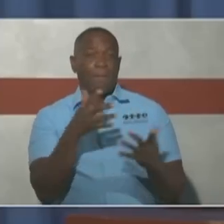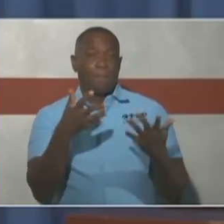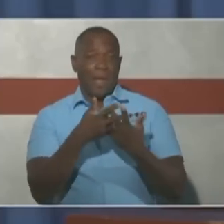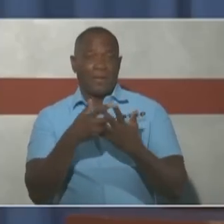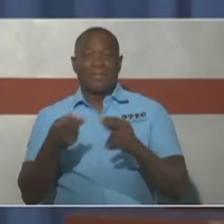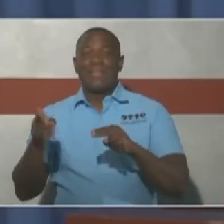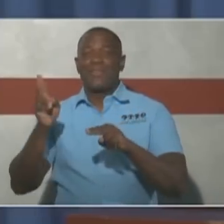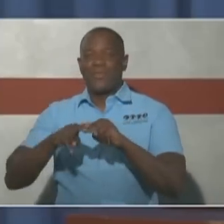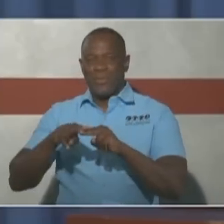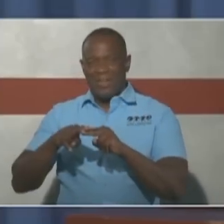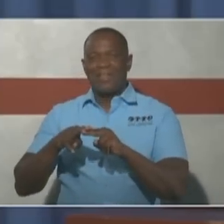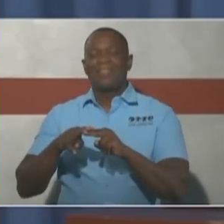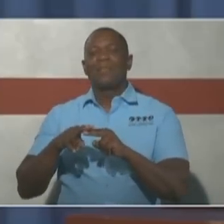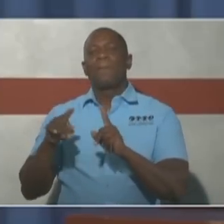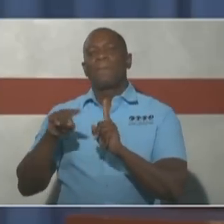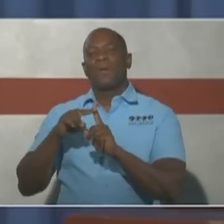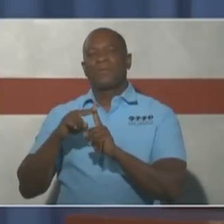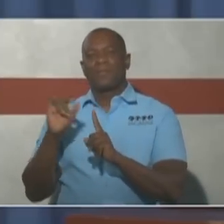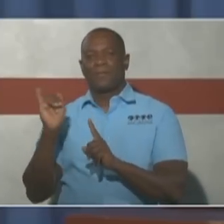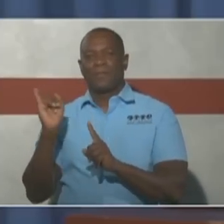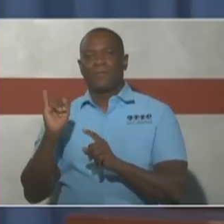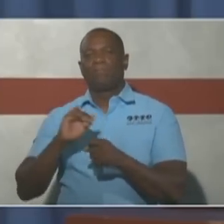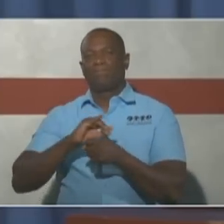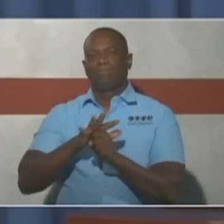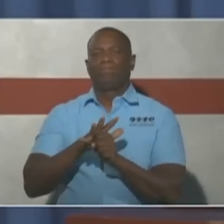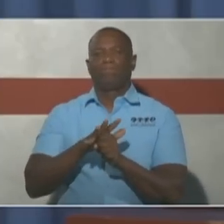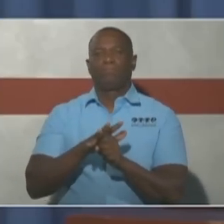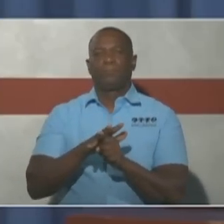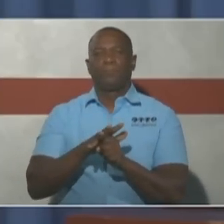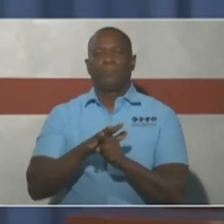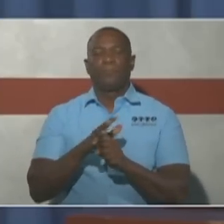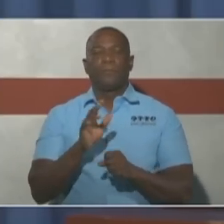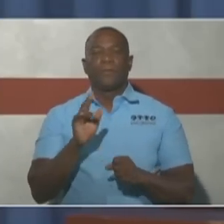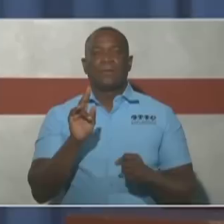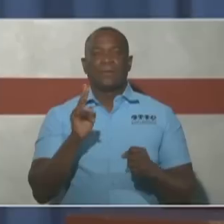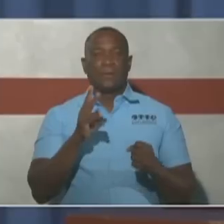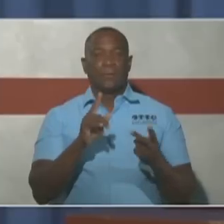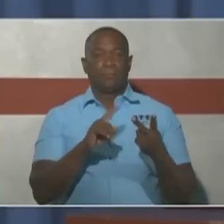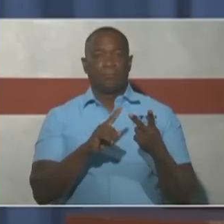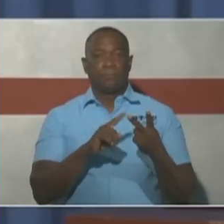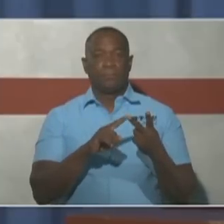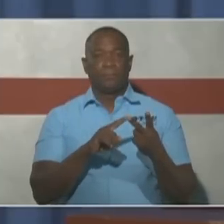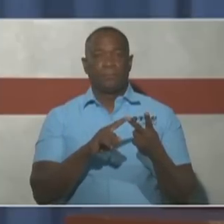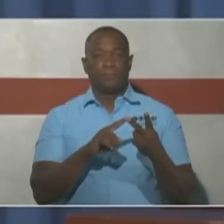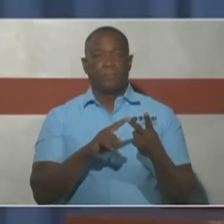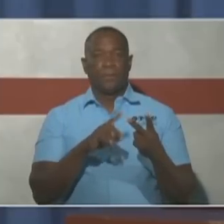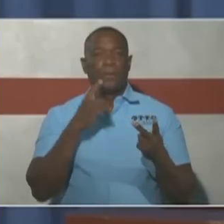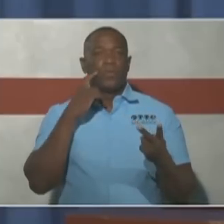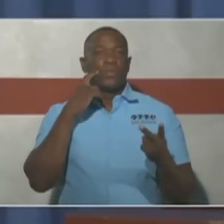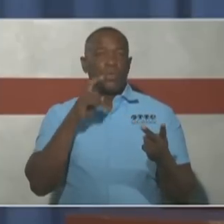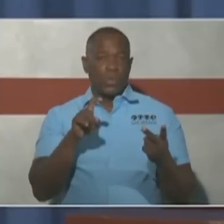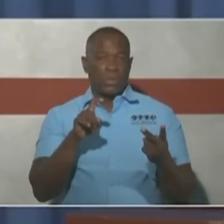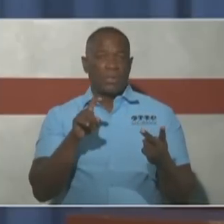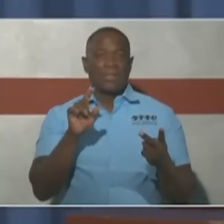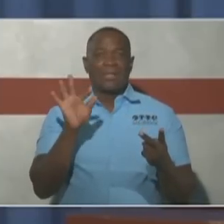an increased demand for hospital care, and that is in alignment with the